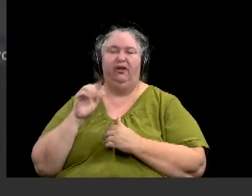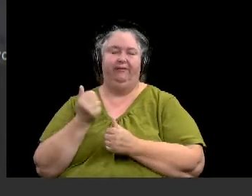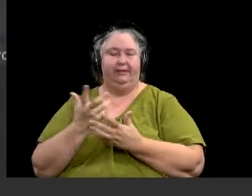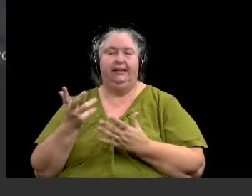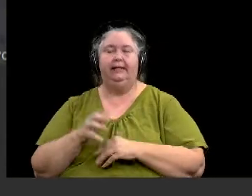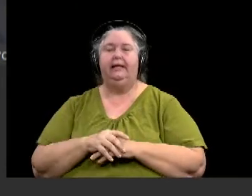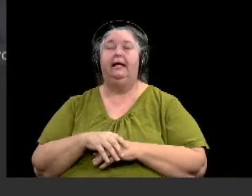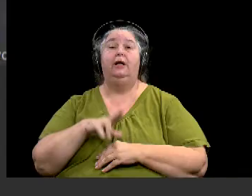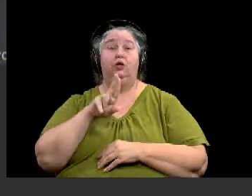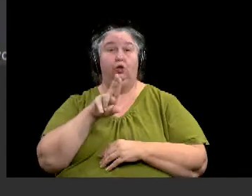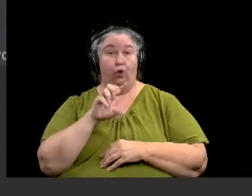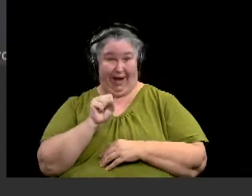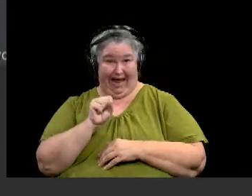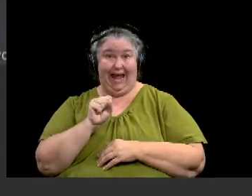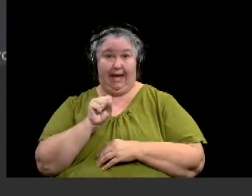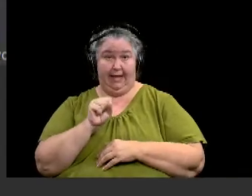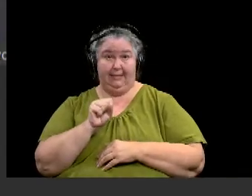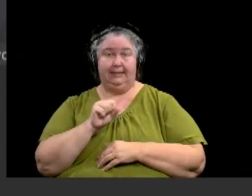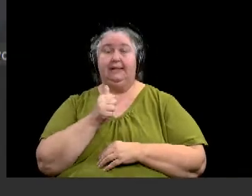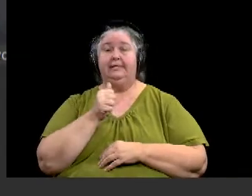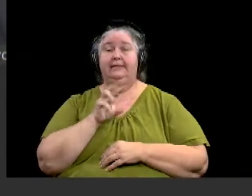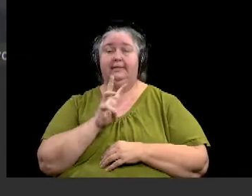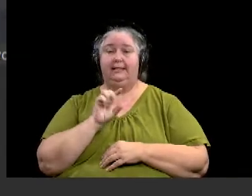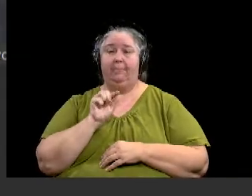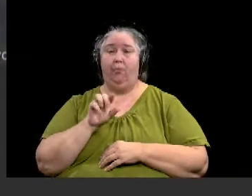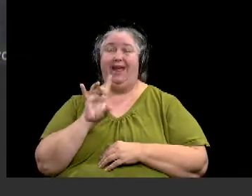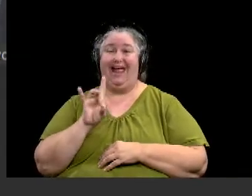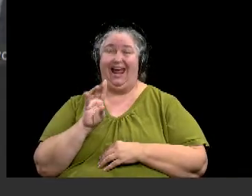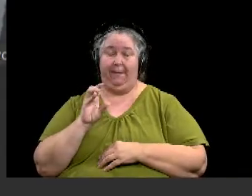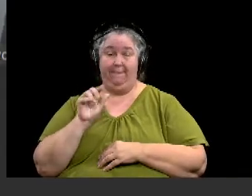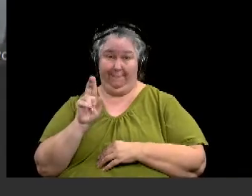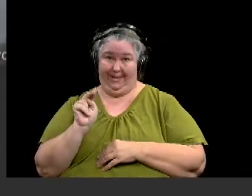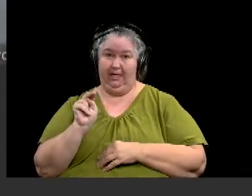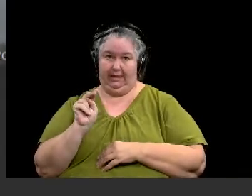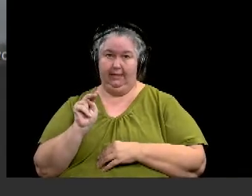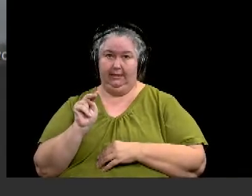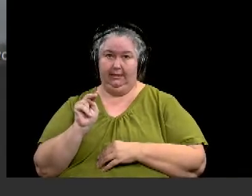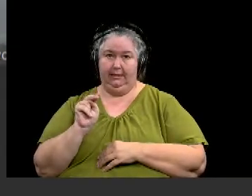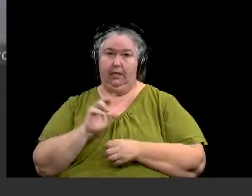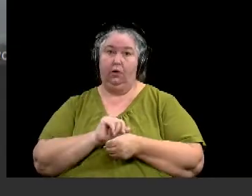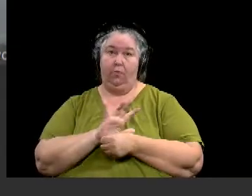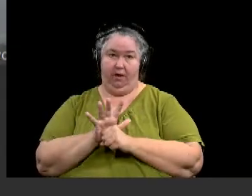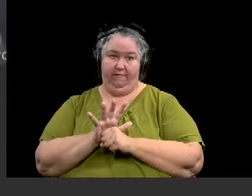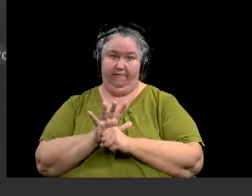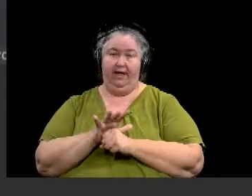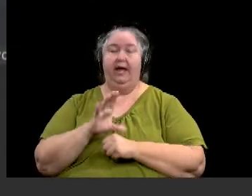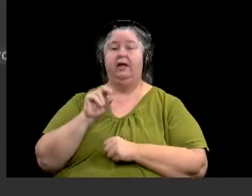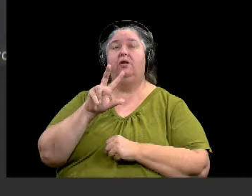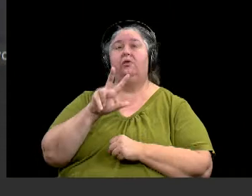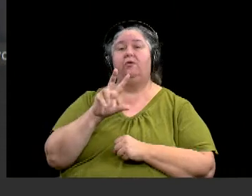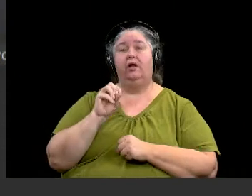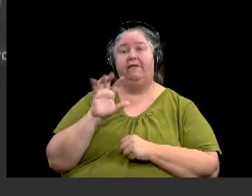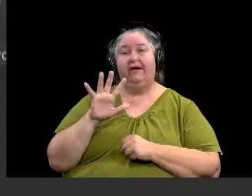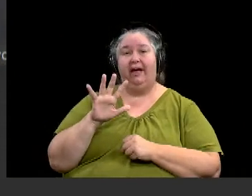16.8 million coronavirus cases and 305,000 deaths from COVID-19.